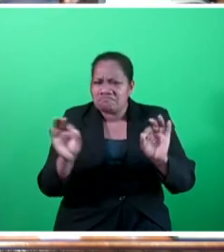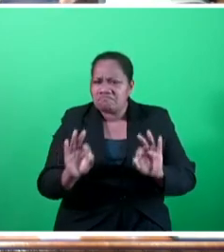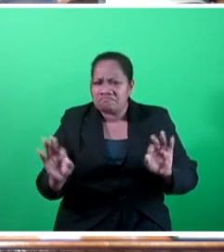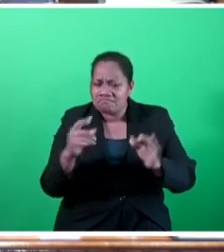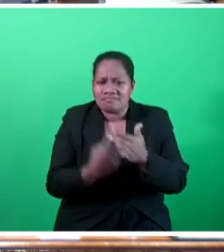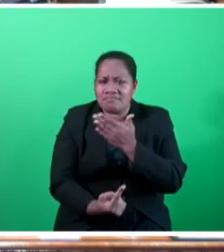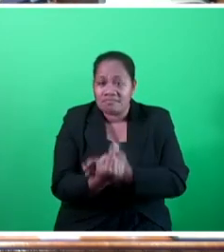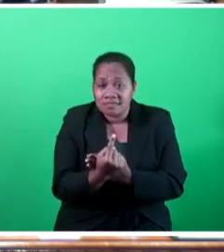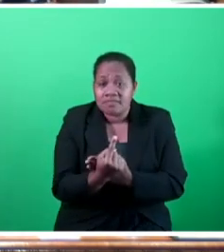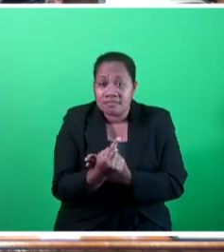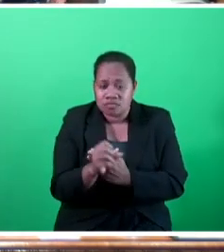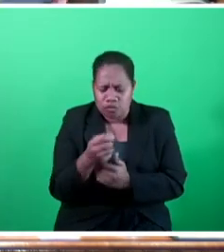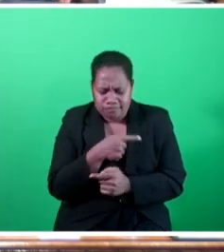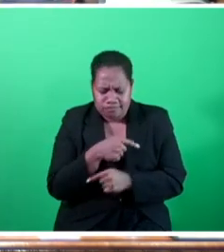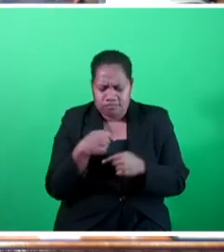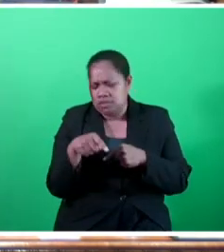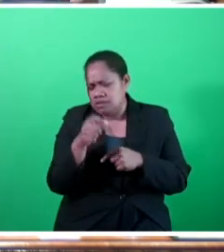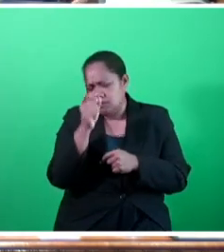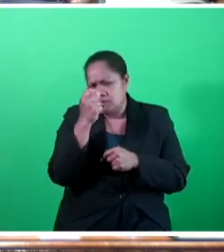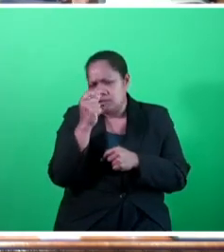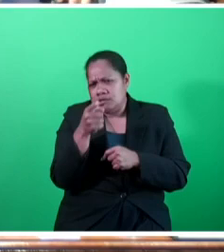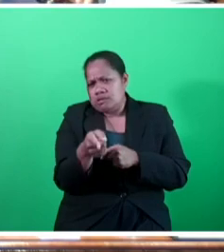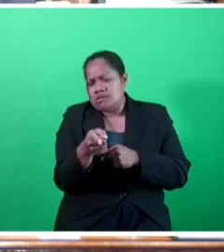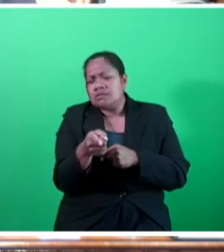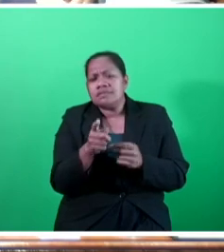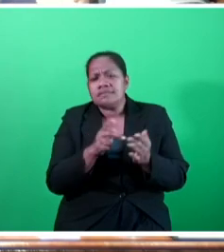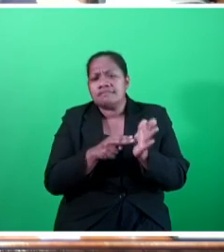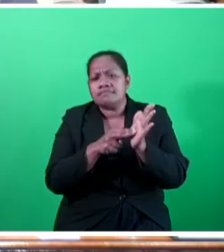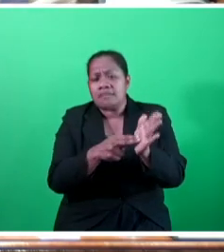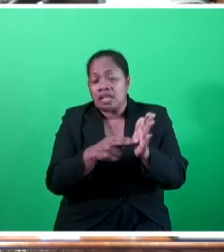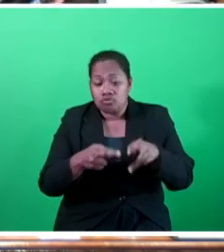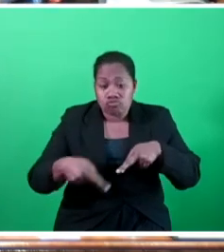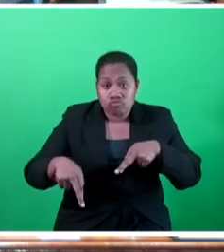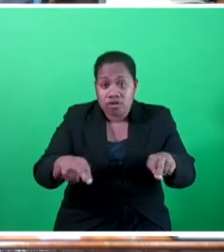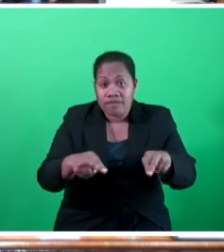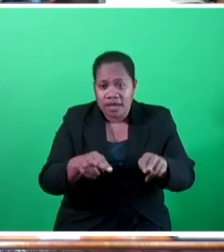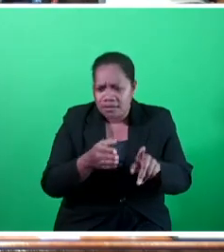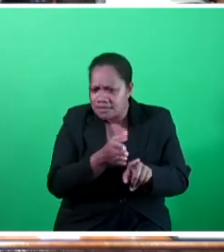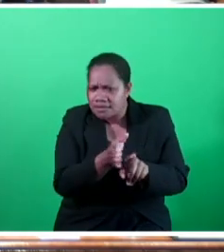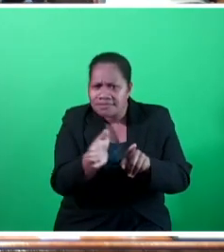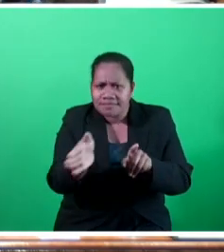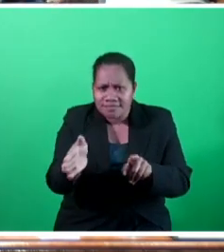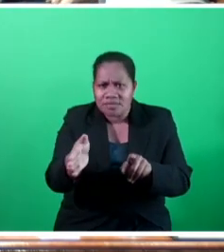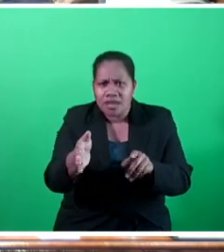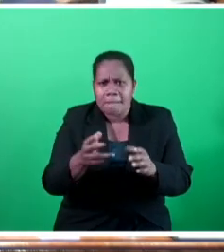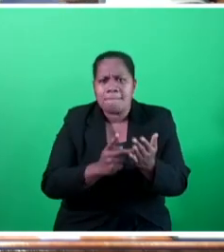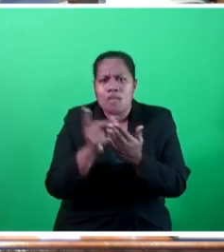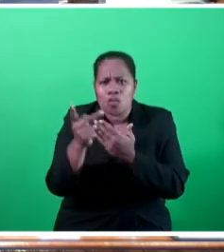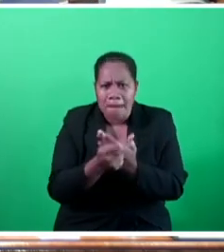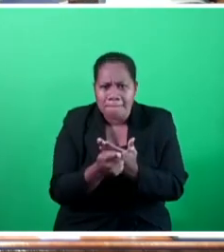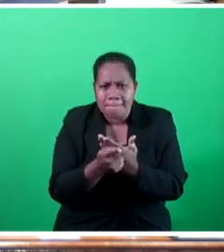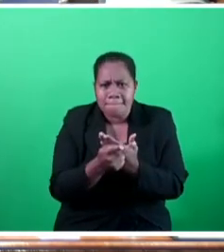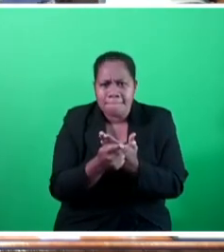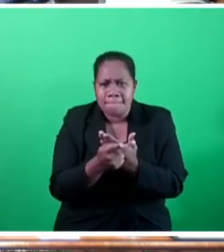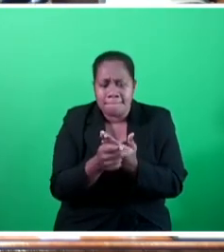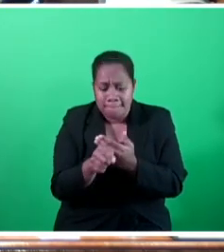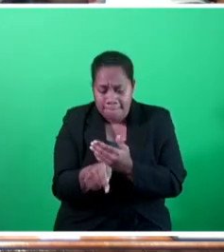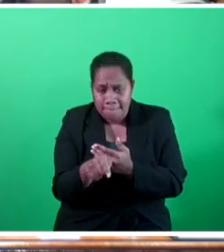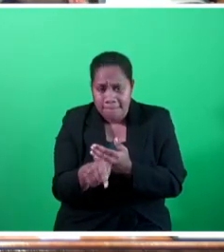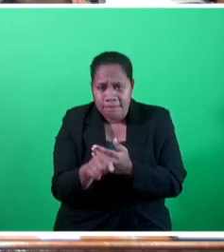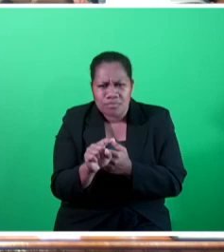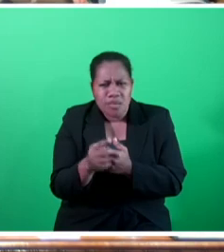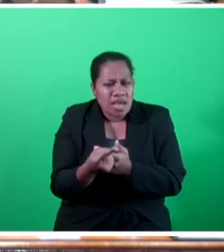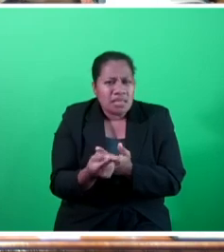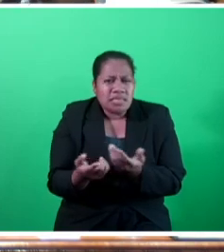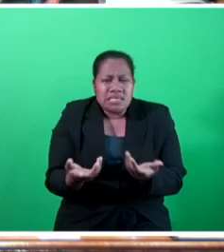we understand, the Nadi River Diversion Program, where there were plans to actually divert the Nadi River. But